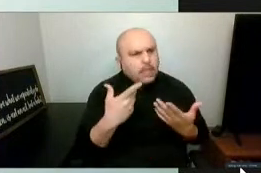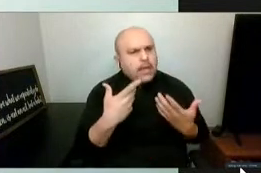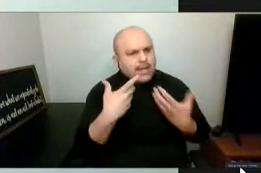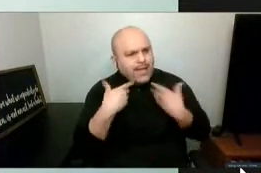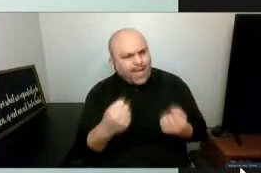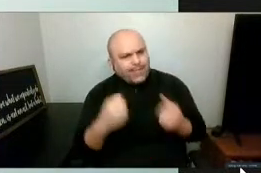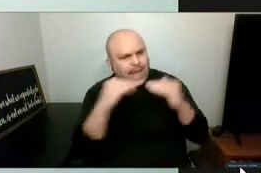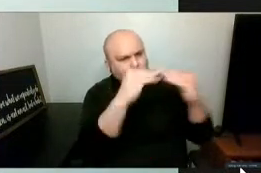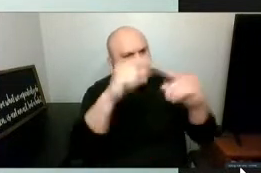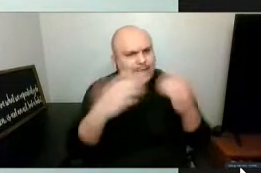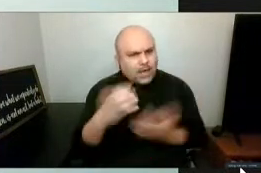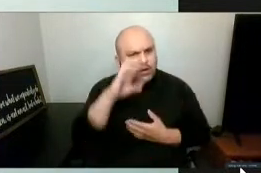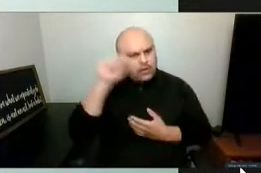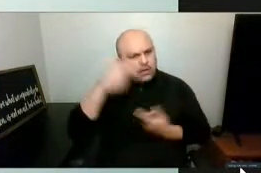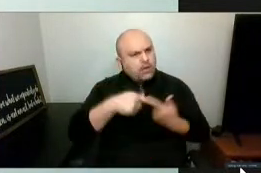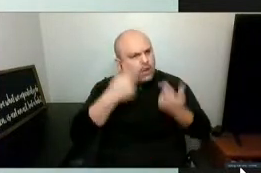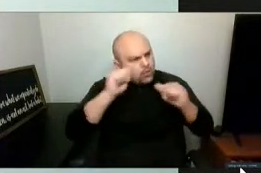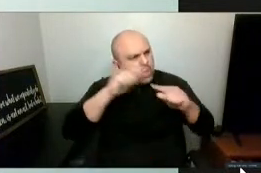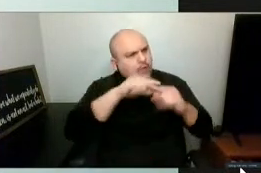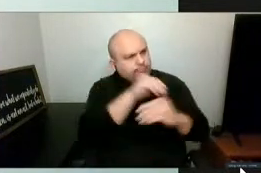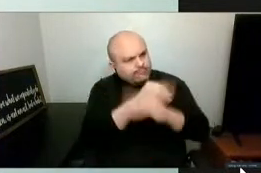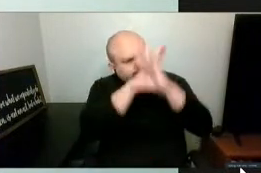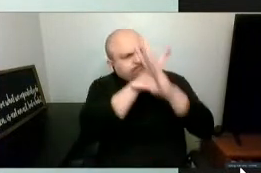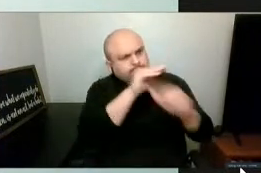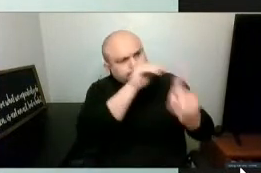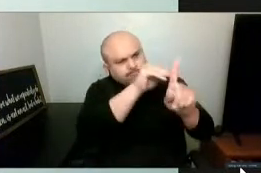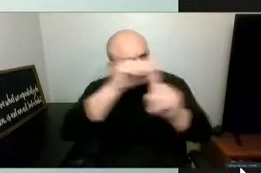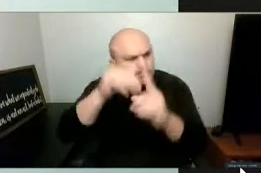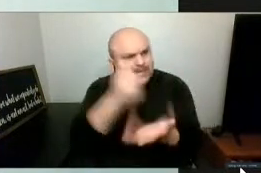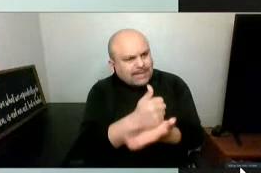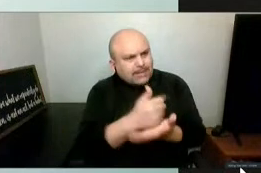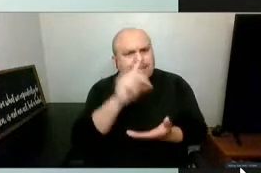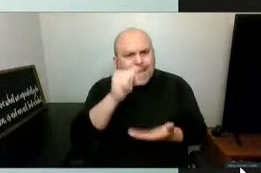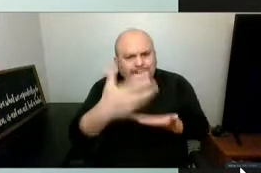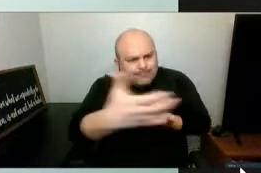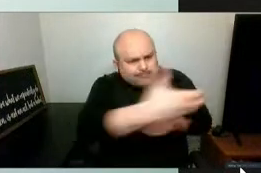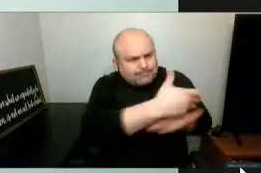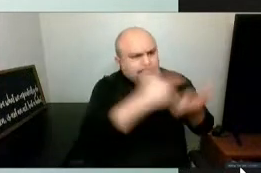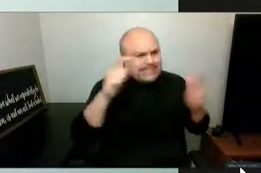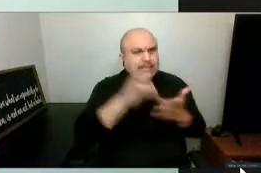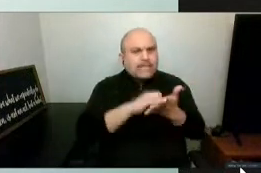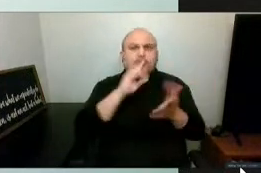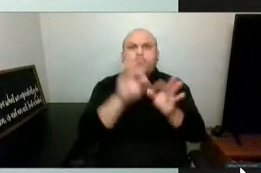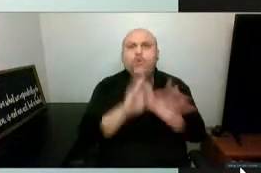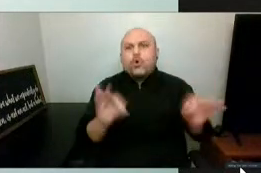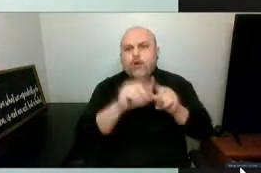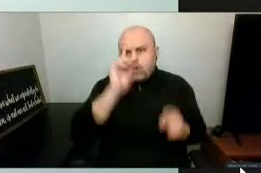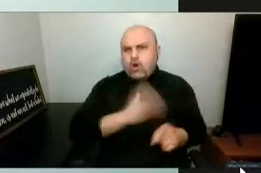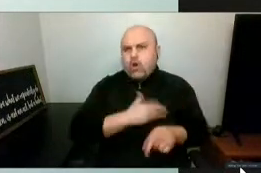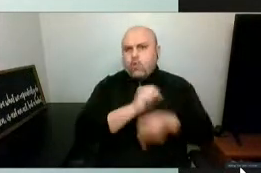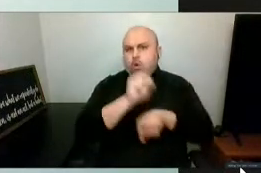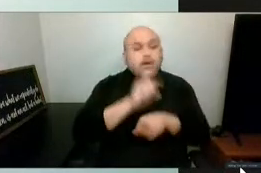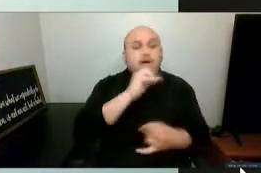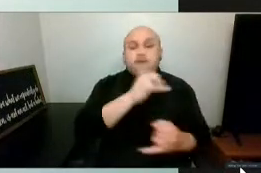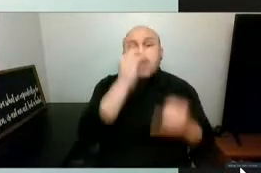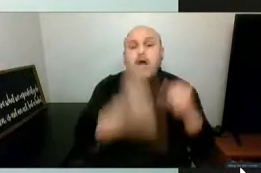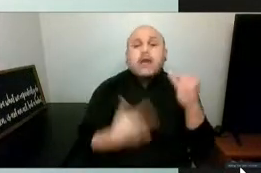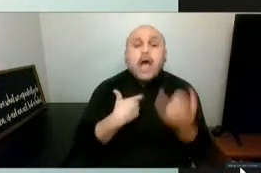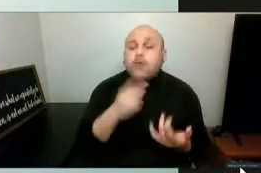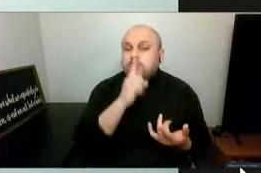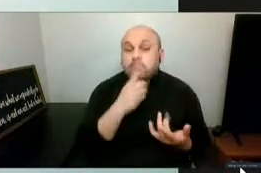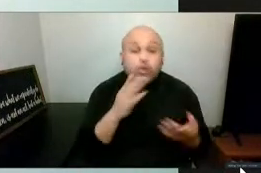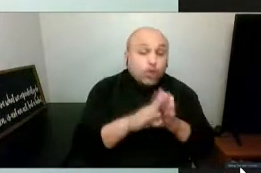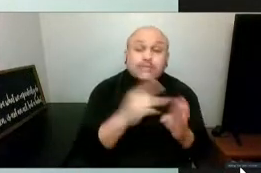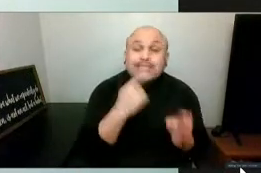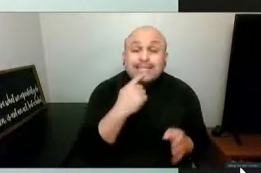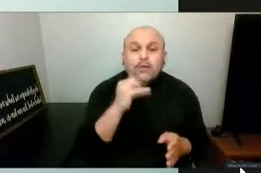upstream interventions, and the collection of these data are critical to that work. Finally, I will close by saying we are more than willing to